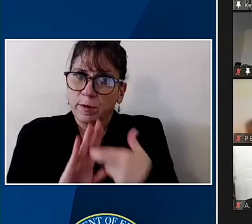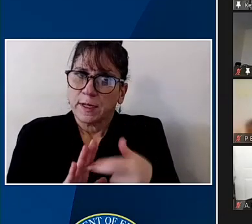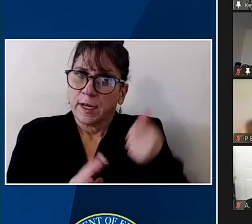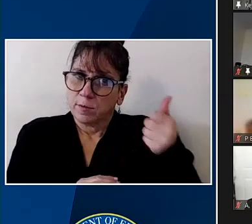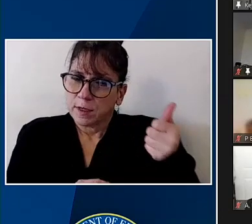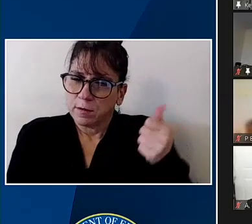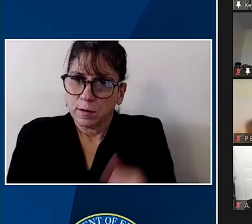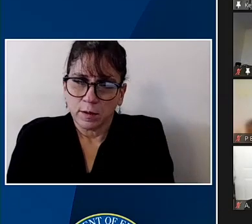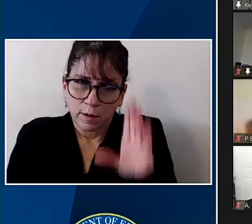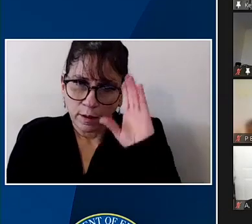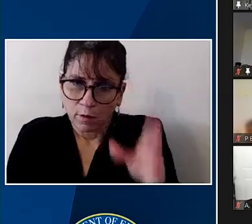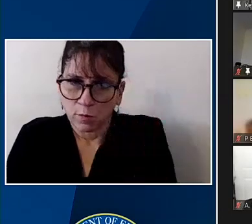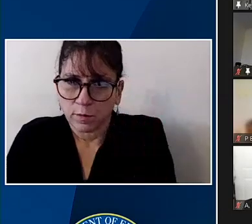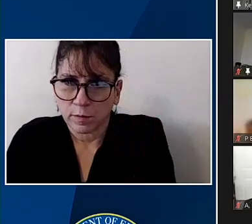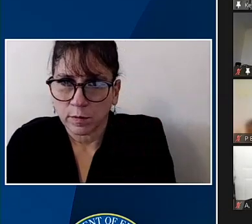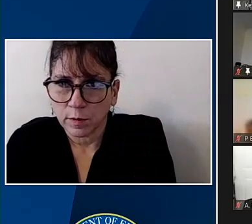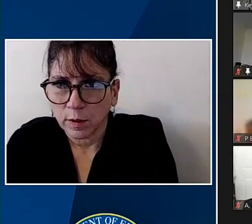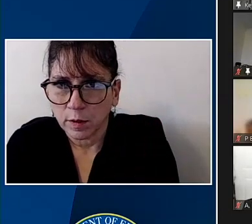Hello.